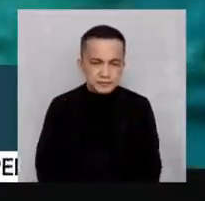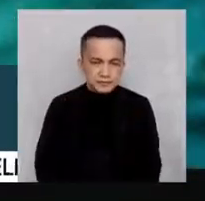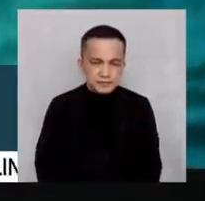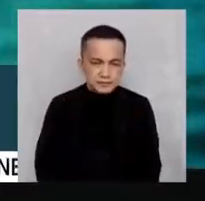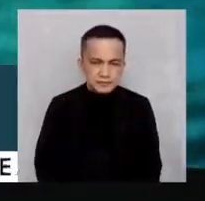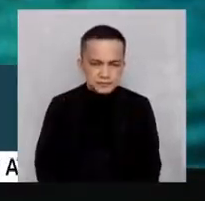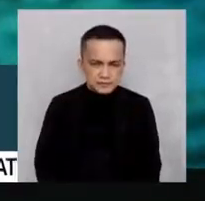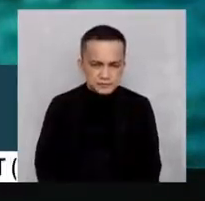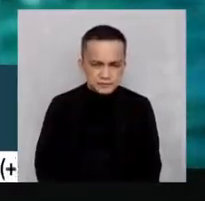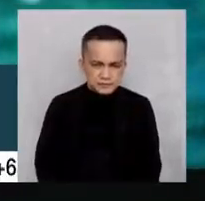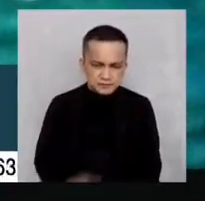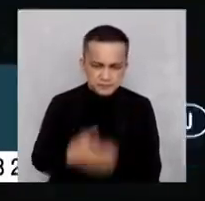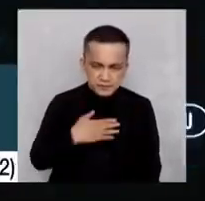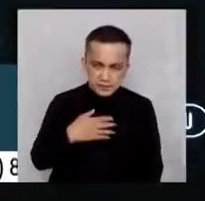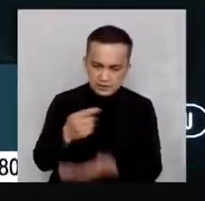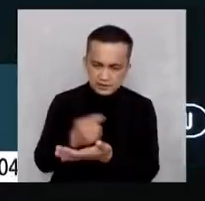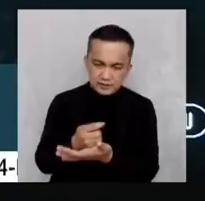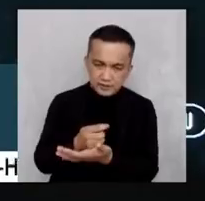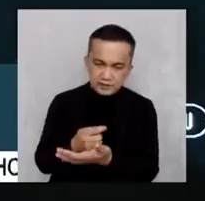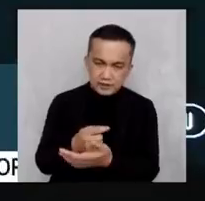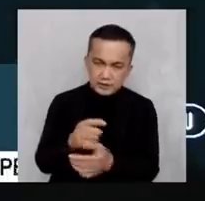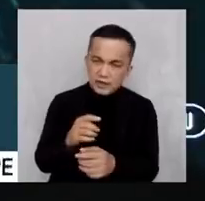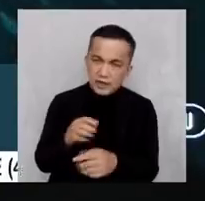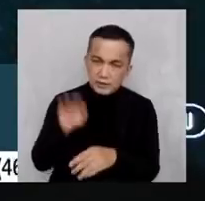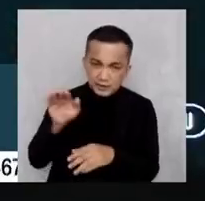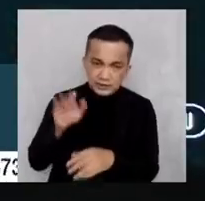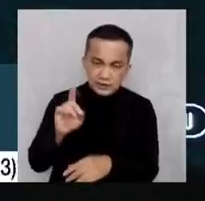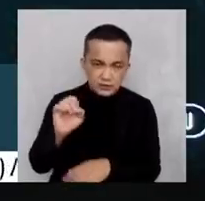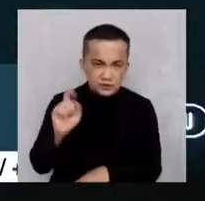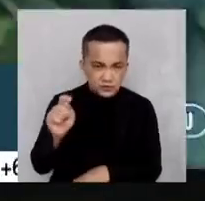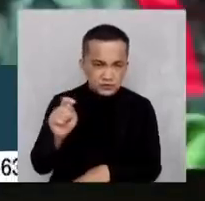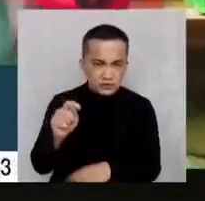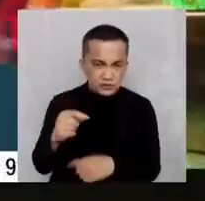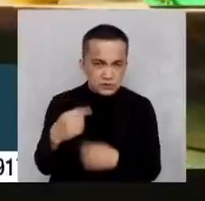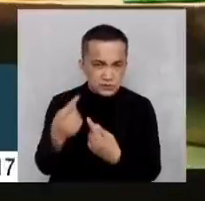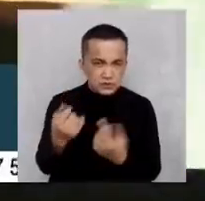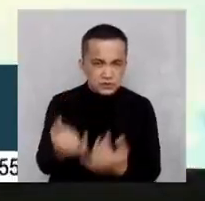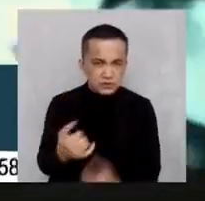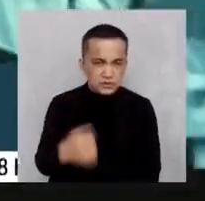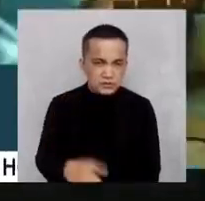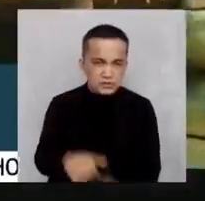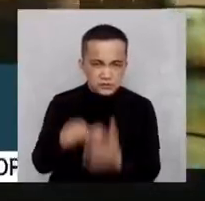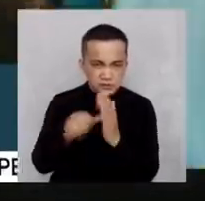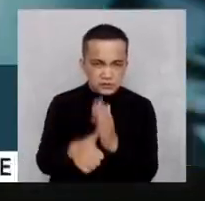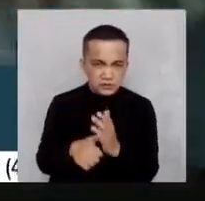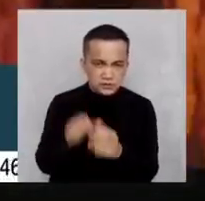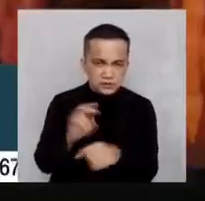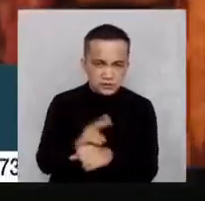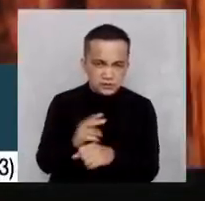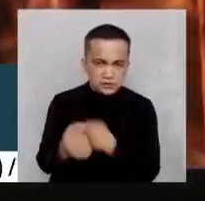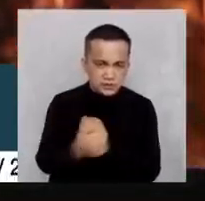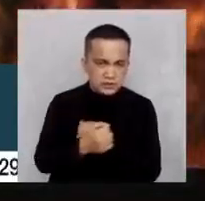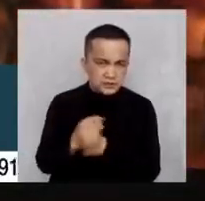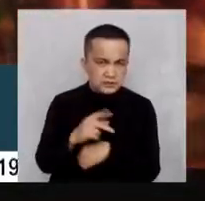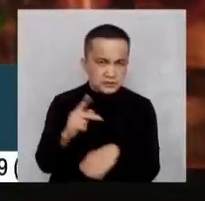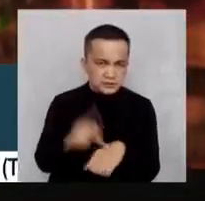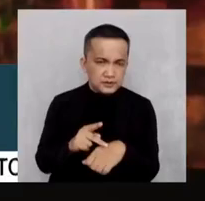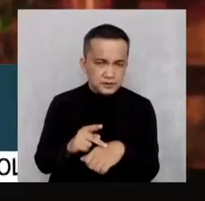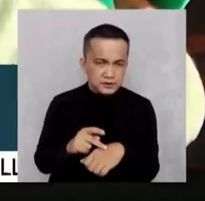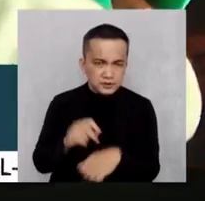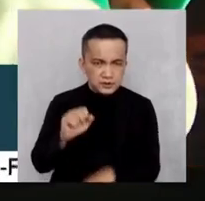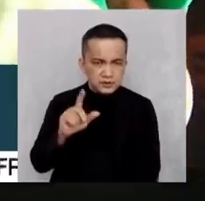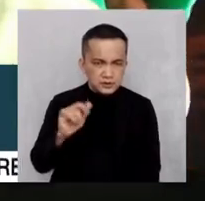to DOT is... Because at the moment, there's still... insistent on using the Love the Philippines slogan,